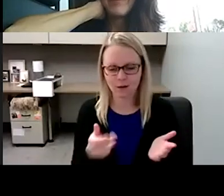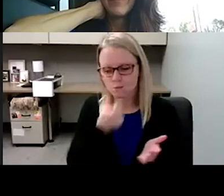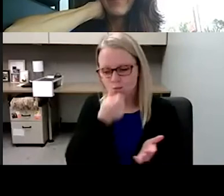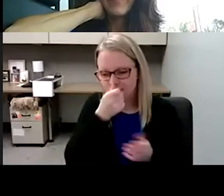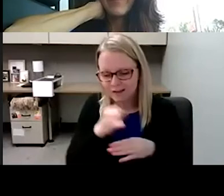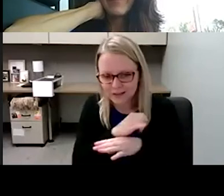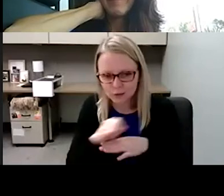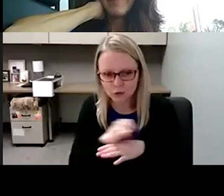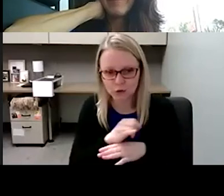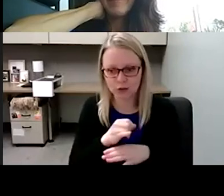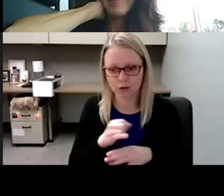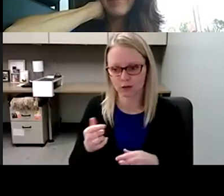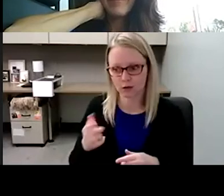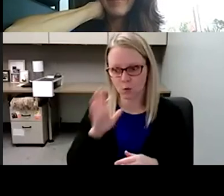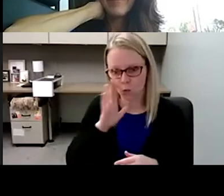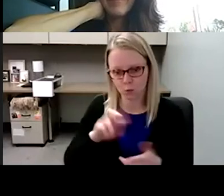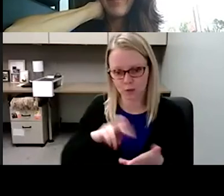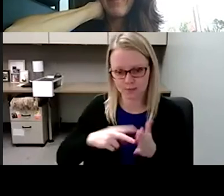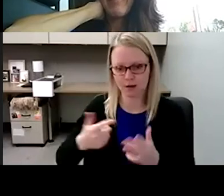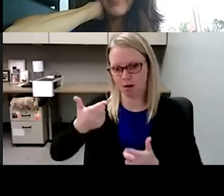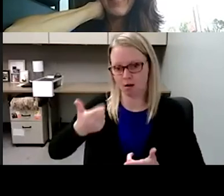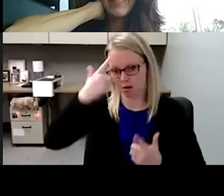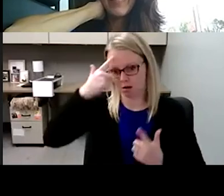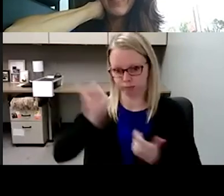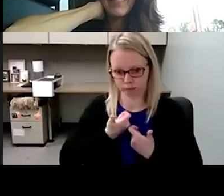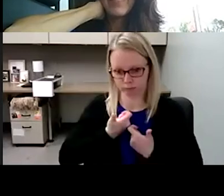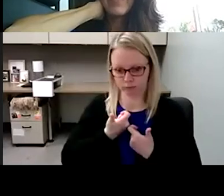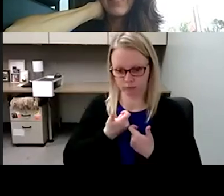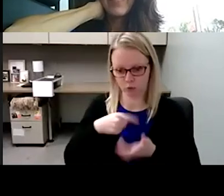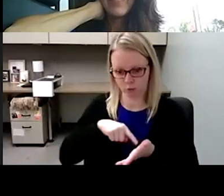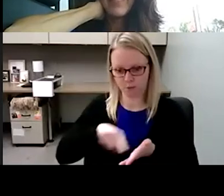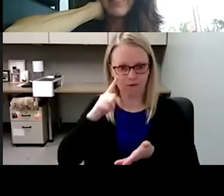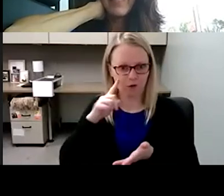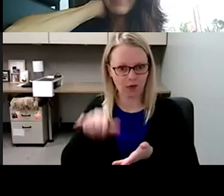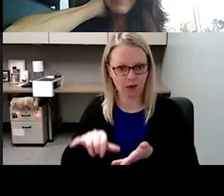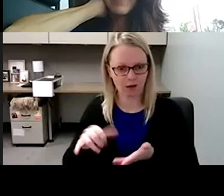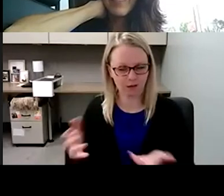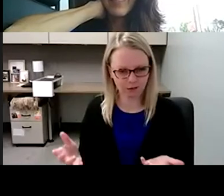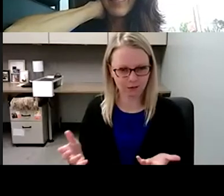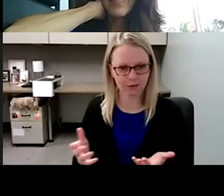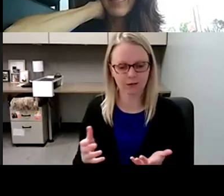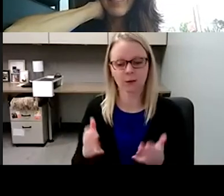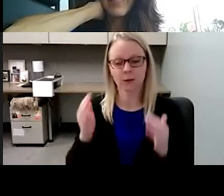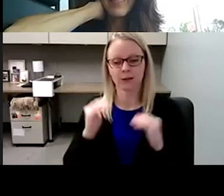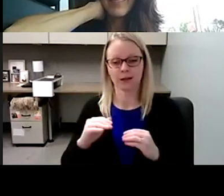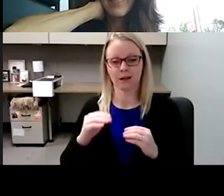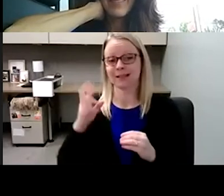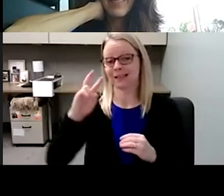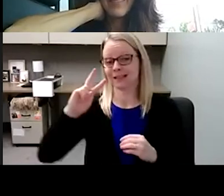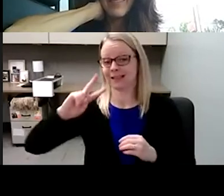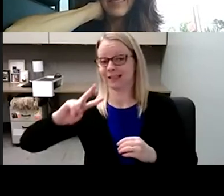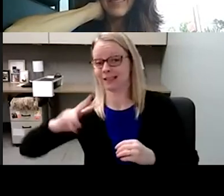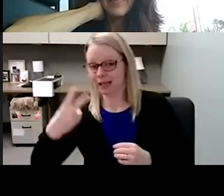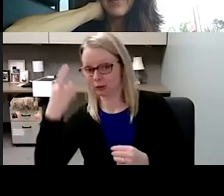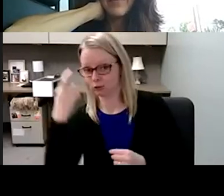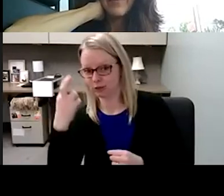actually you would have to hire your own immigration lawyer. So that was number one. Number two, I'm going to say this carefully because